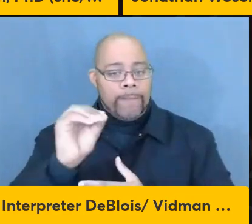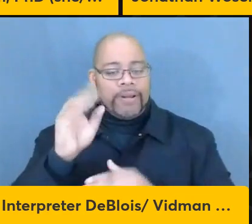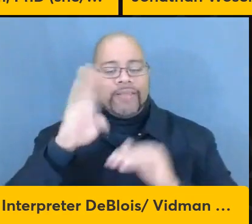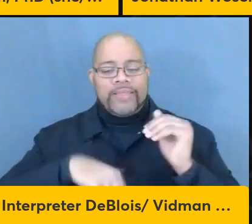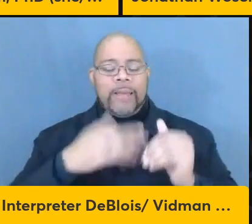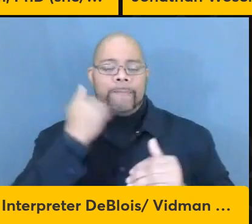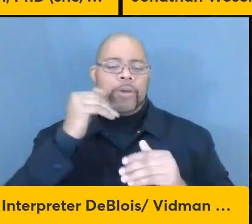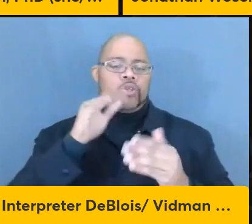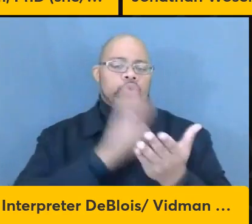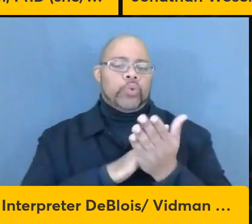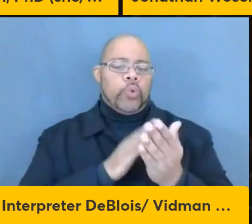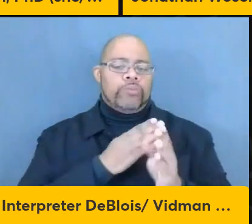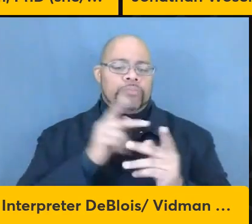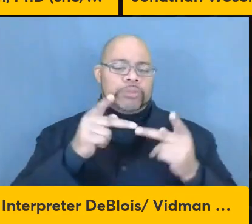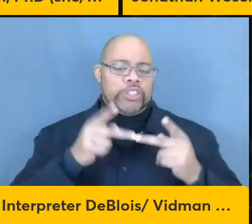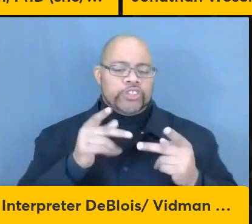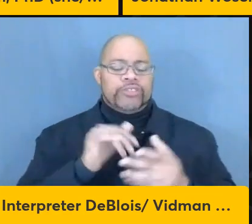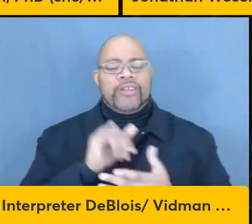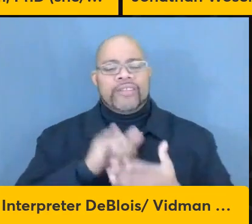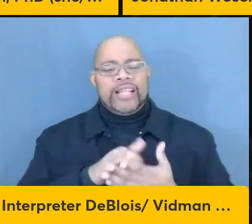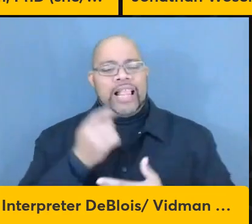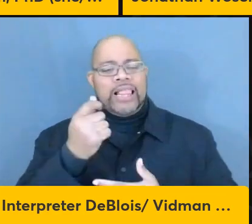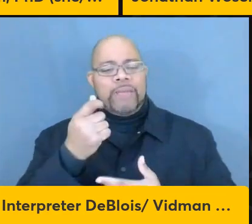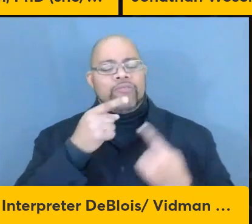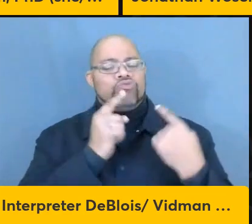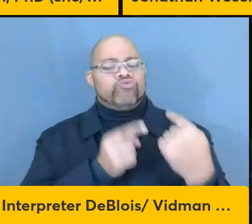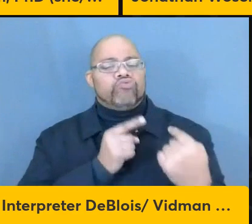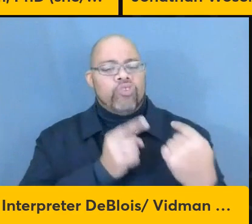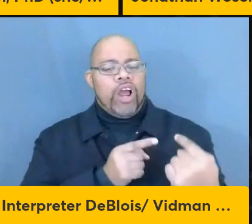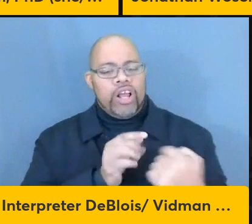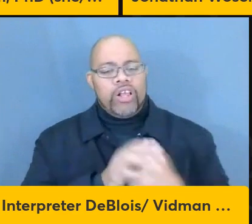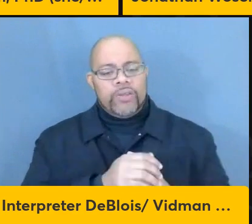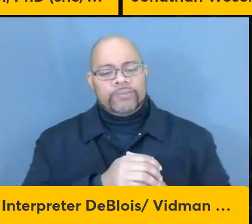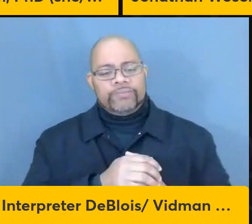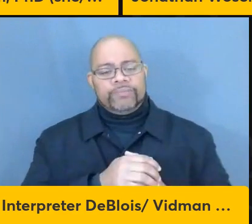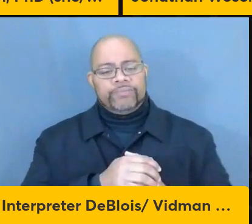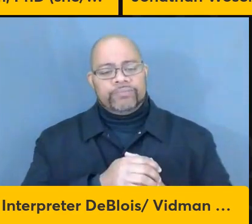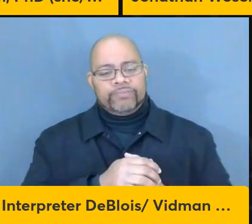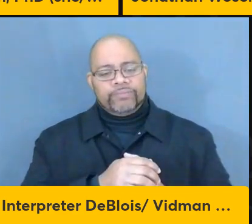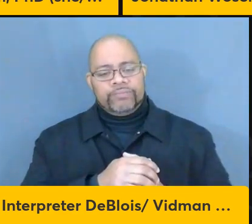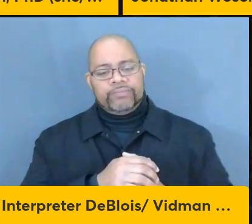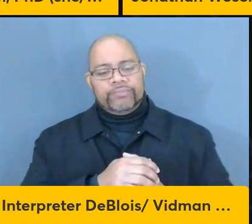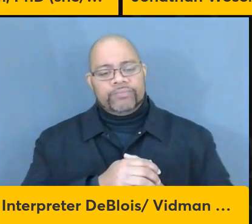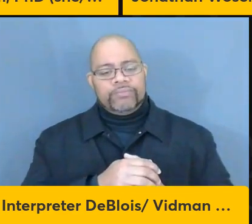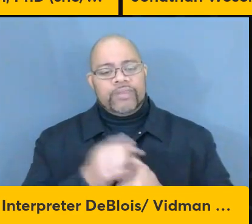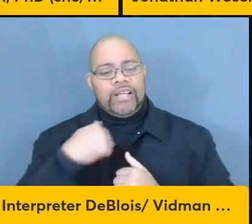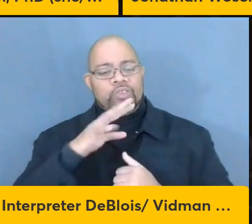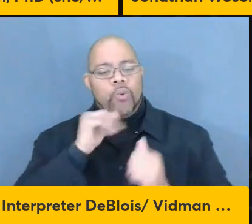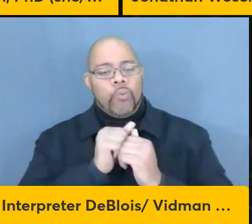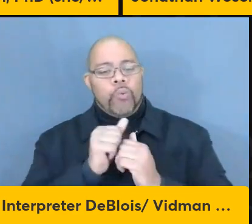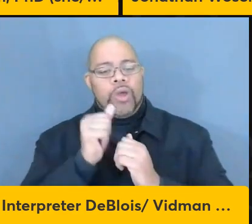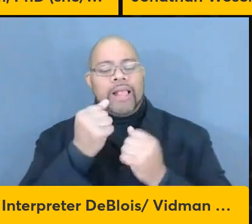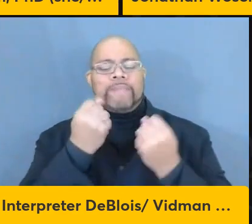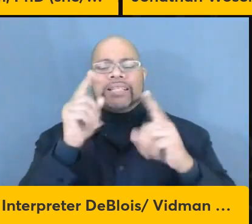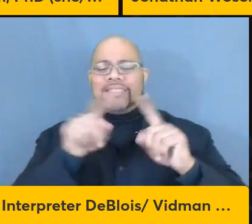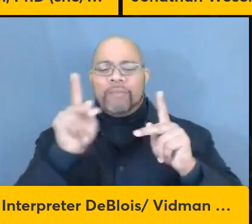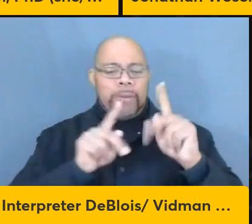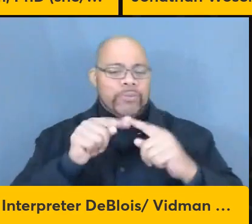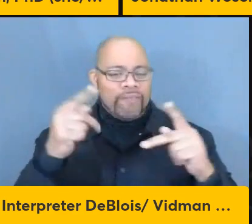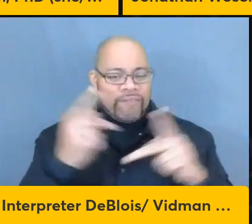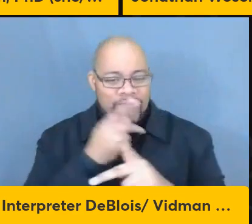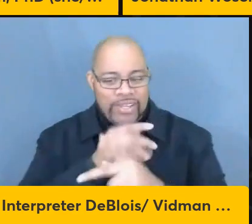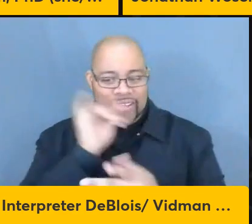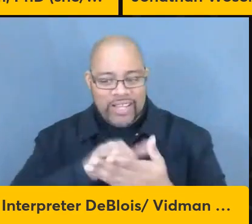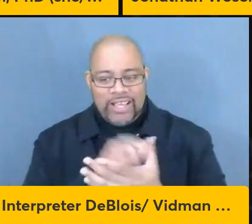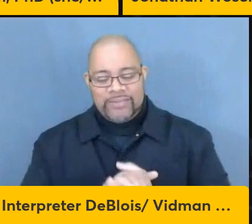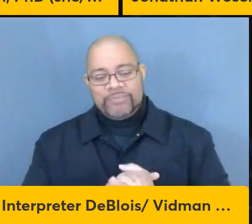position. And that was a bit of a struggle. I had to talk to a lot of different people to figure that